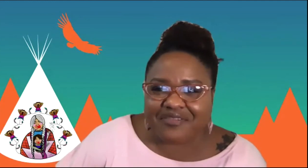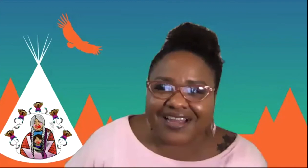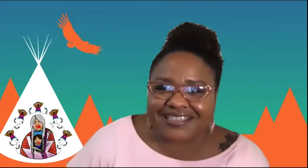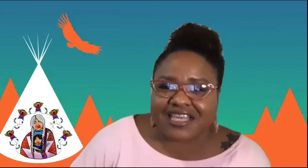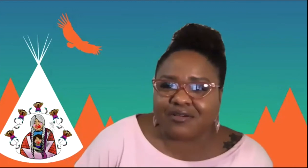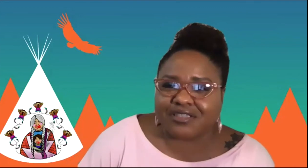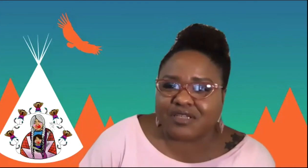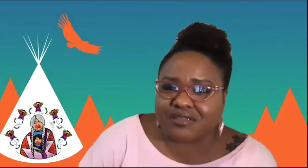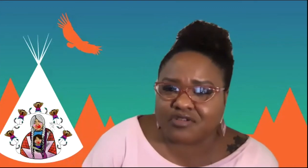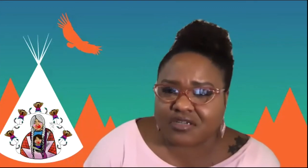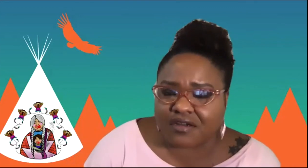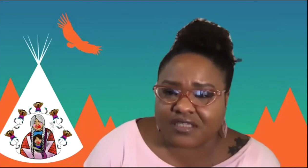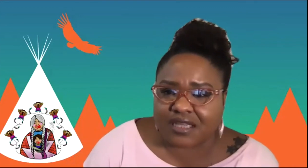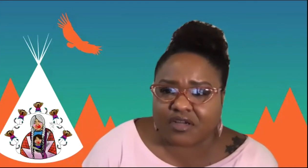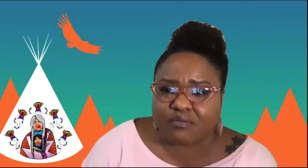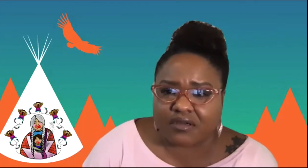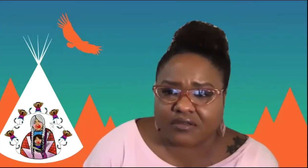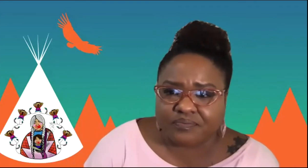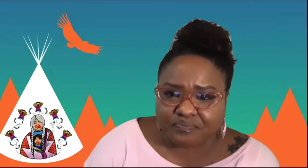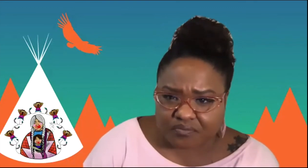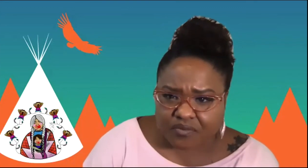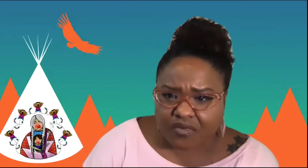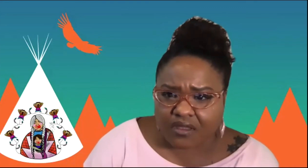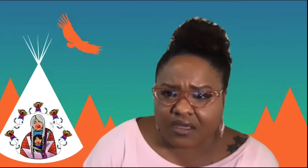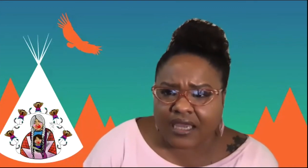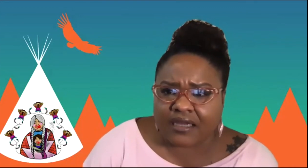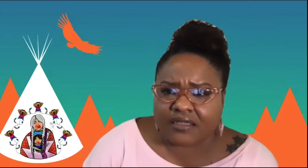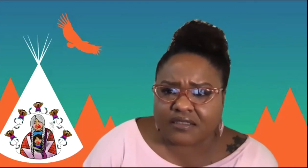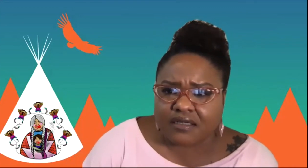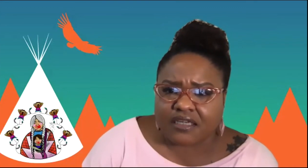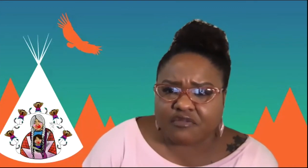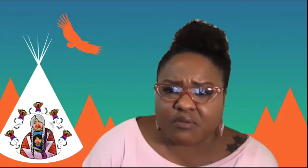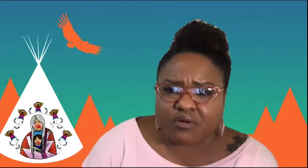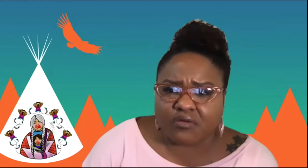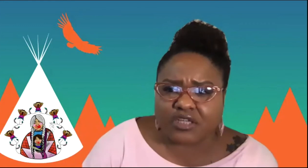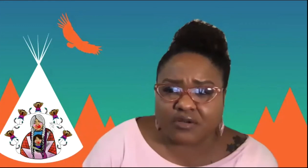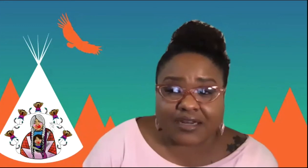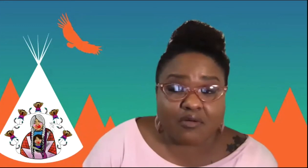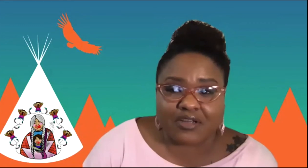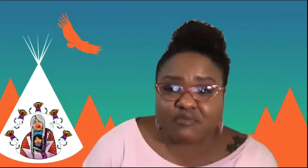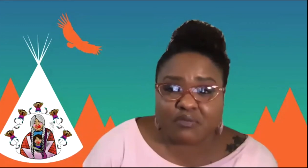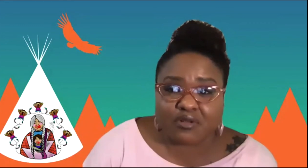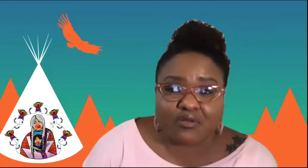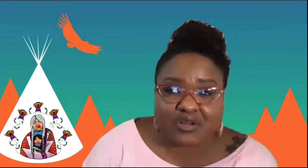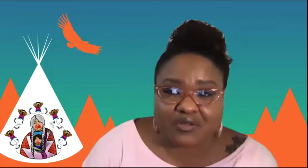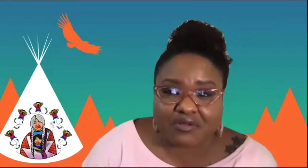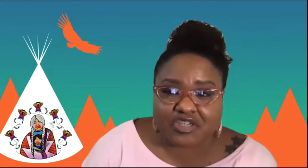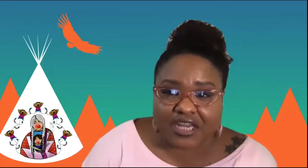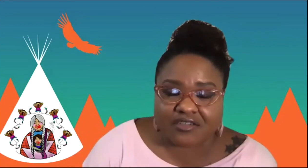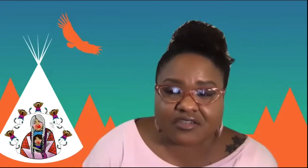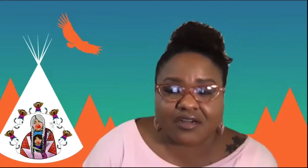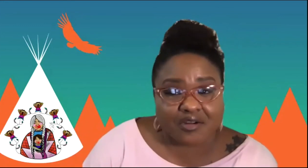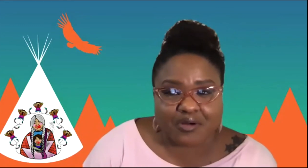I find the ultimate solution of systemic appeal, and if people only knew, and I quote, if people only knew they